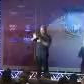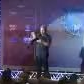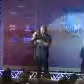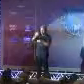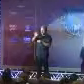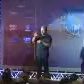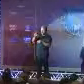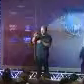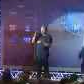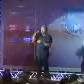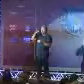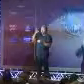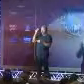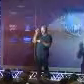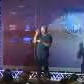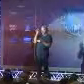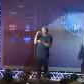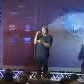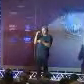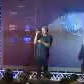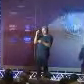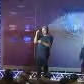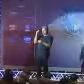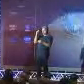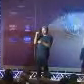it's obsolete in year 3.